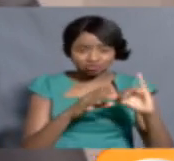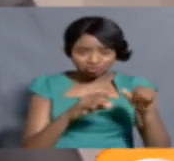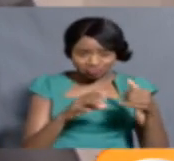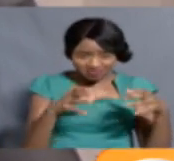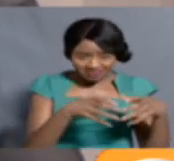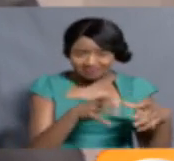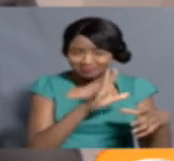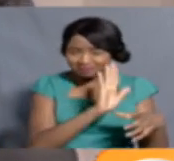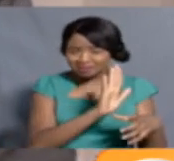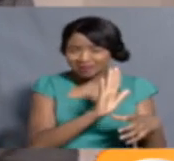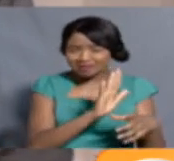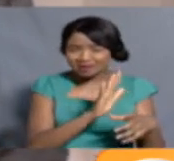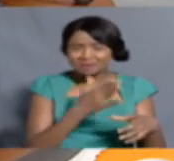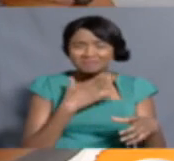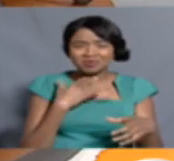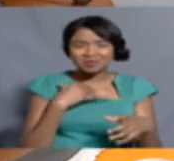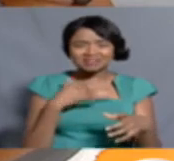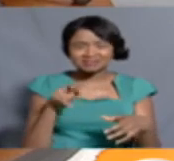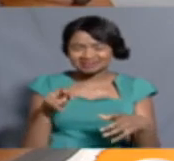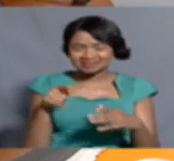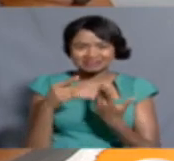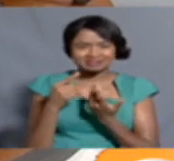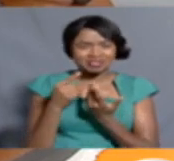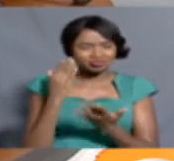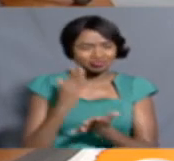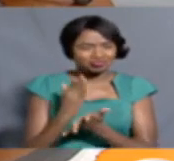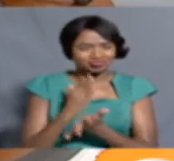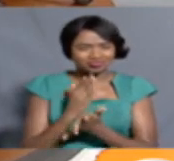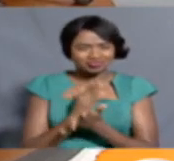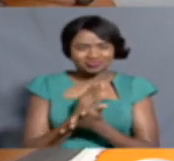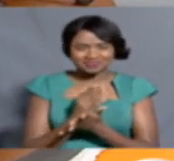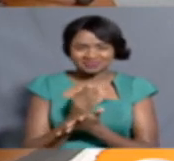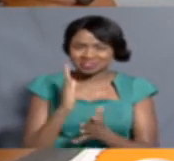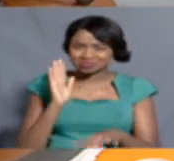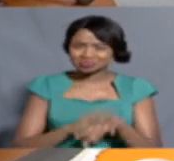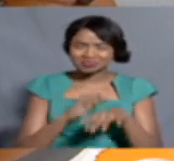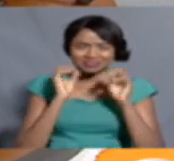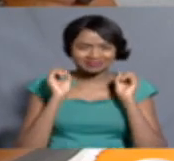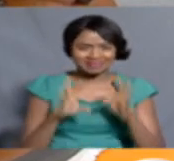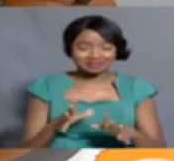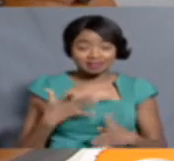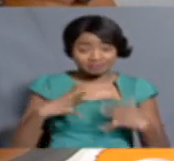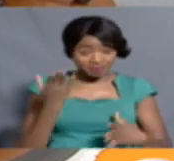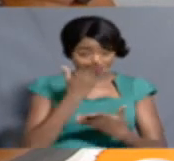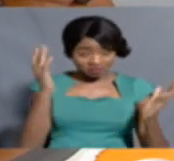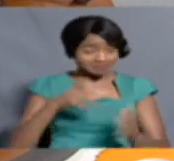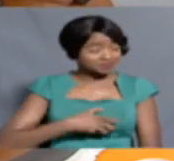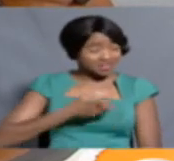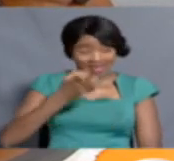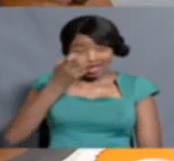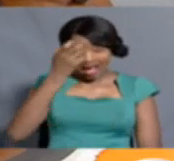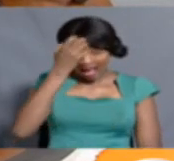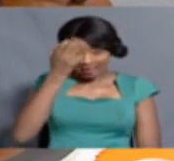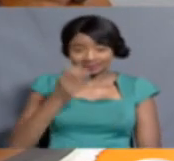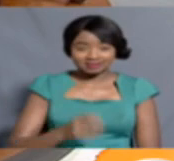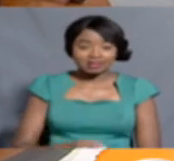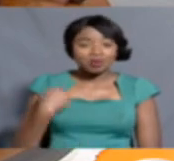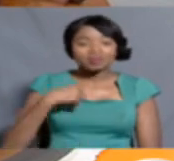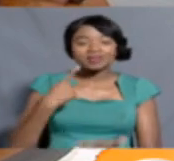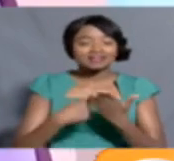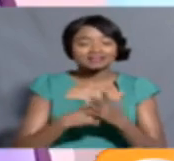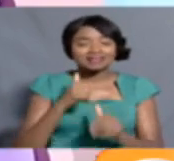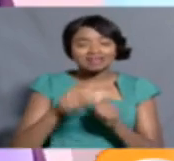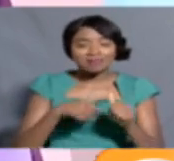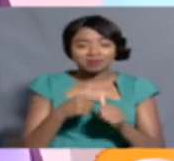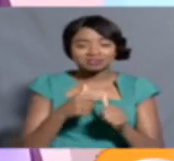fund levy? Wow. People are angry. Yeah, all right. Kenyans are angry, and we're not going to talk about the costs of being